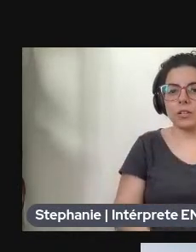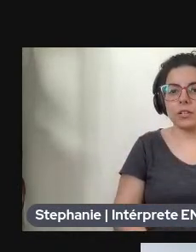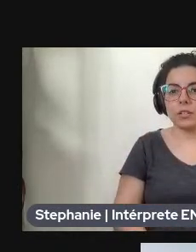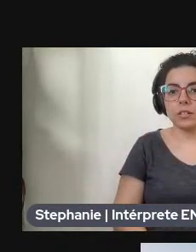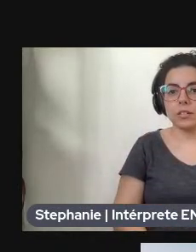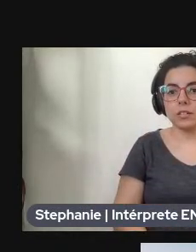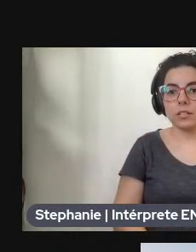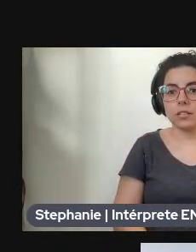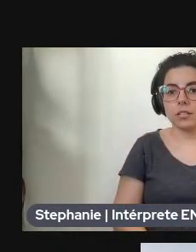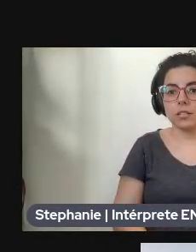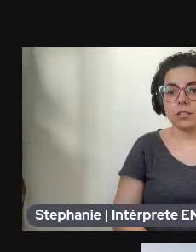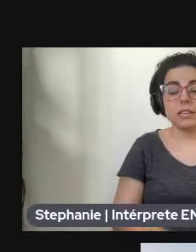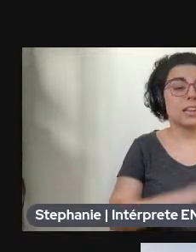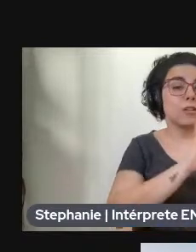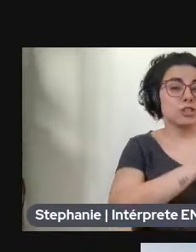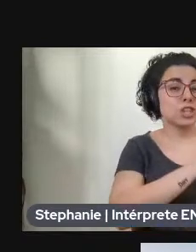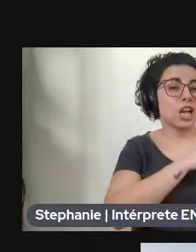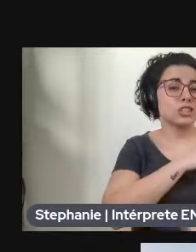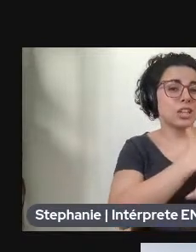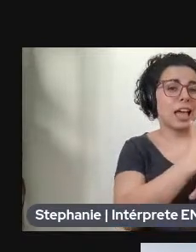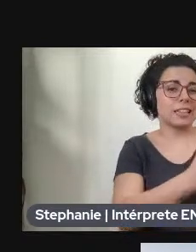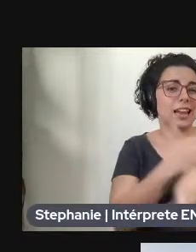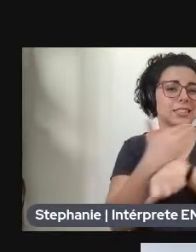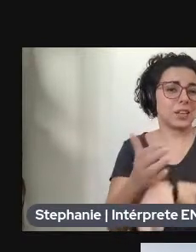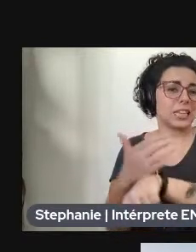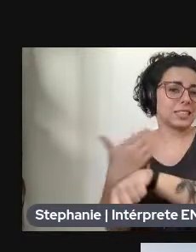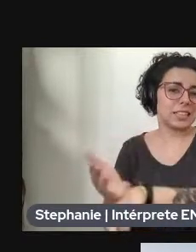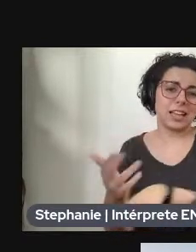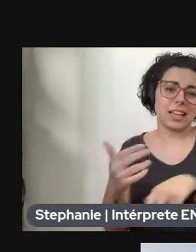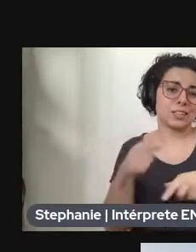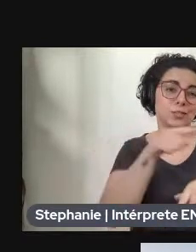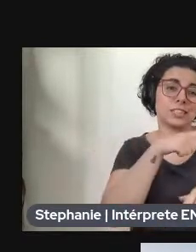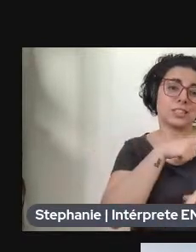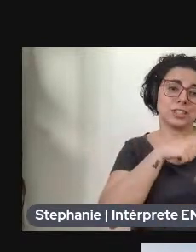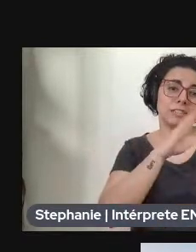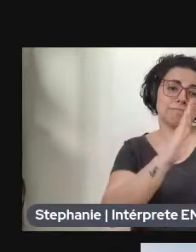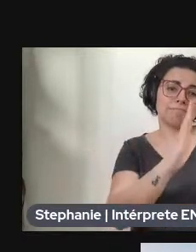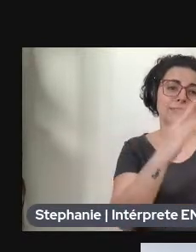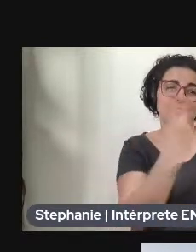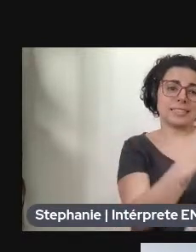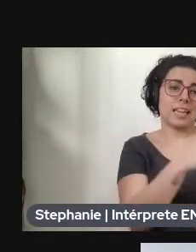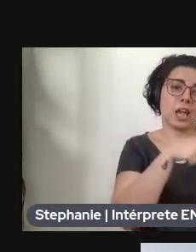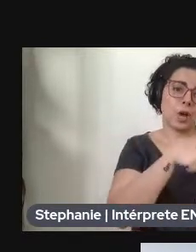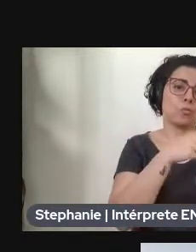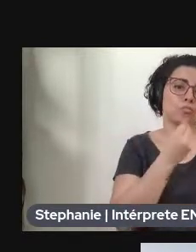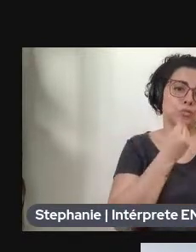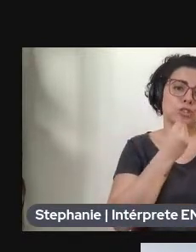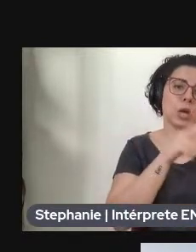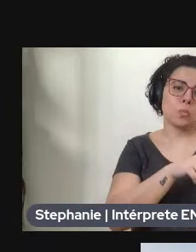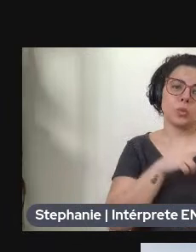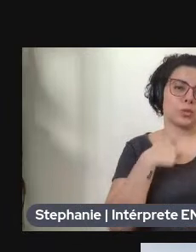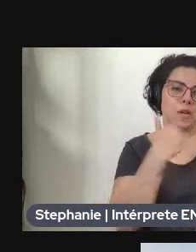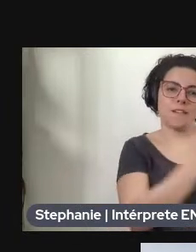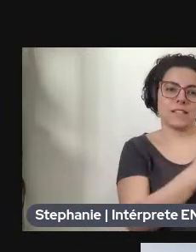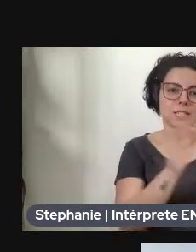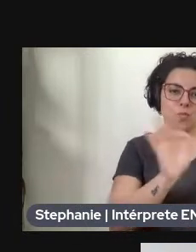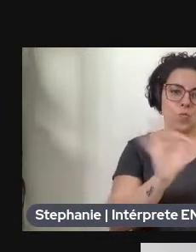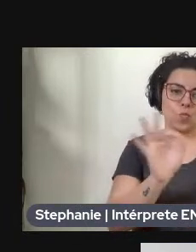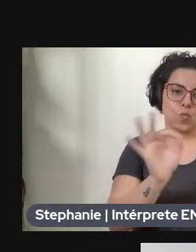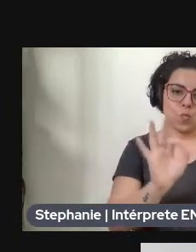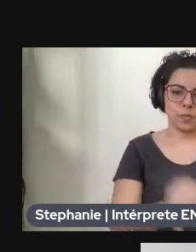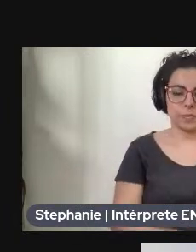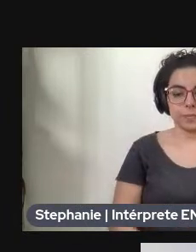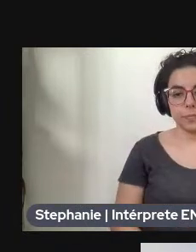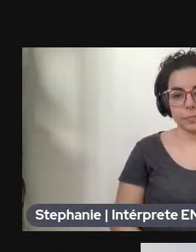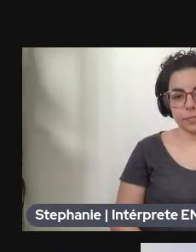was late, so you were still in your time. So that's it. Good.